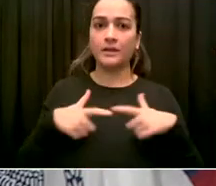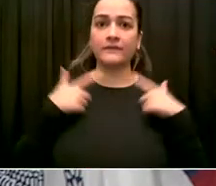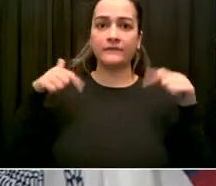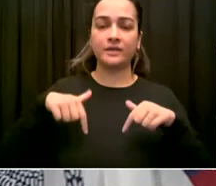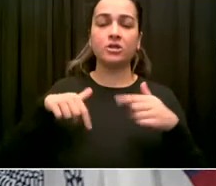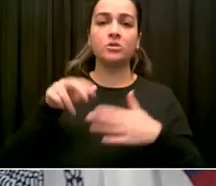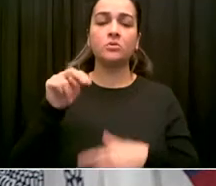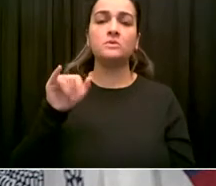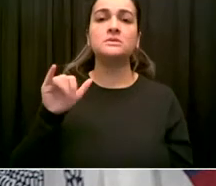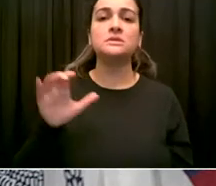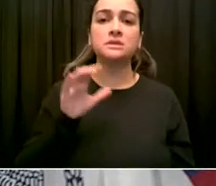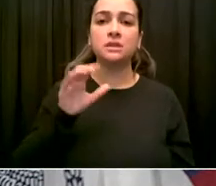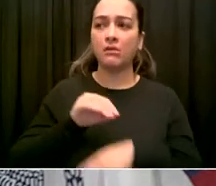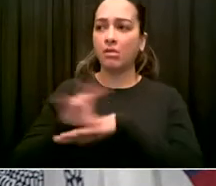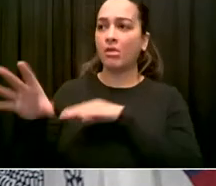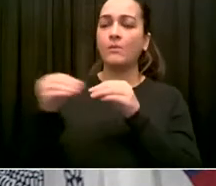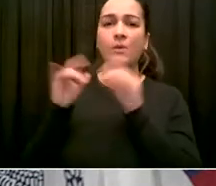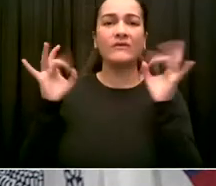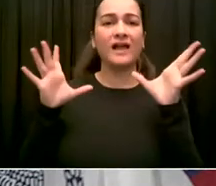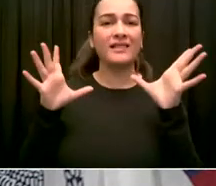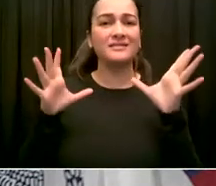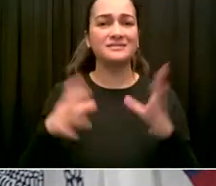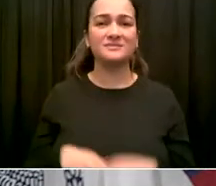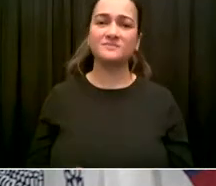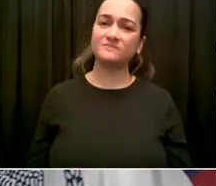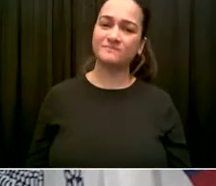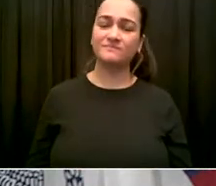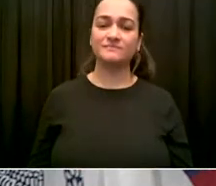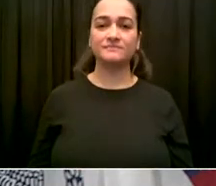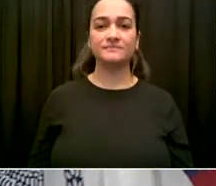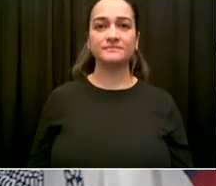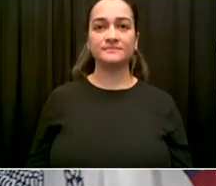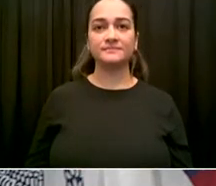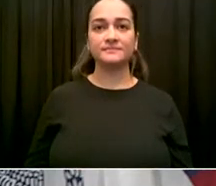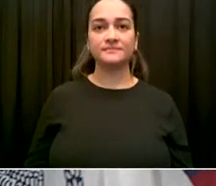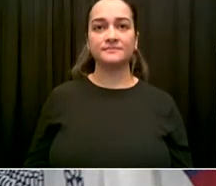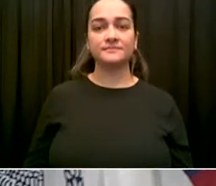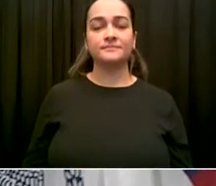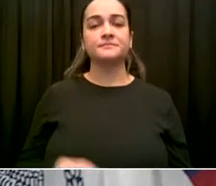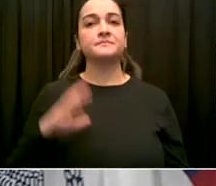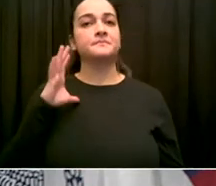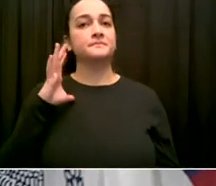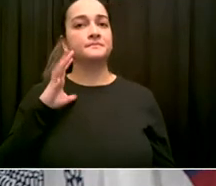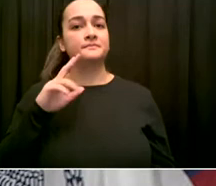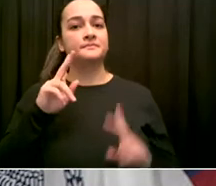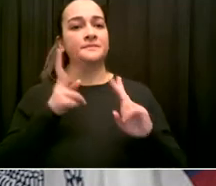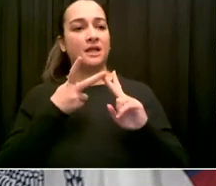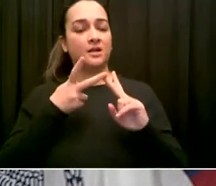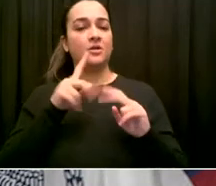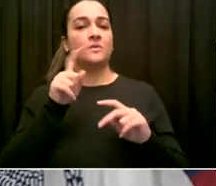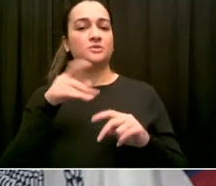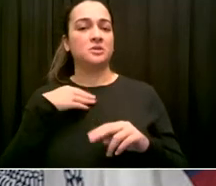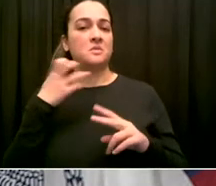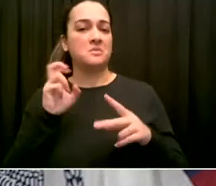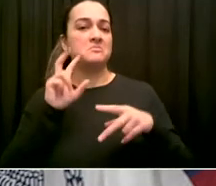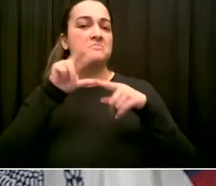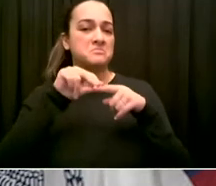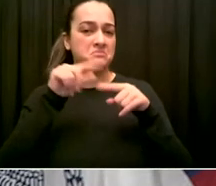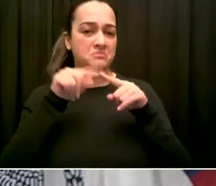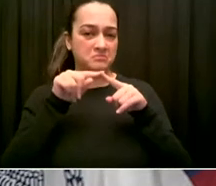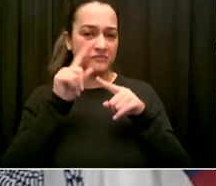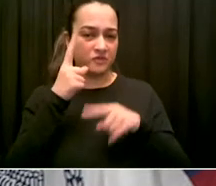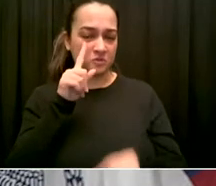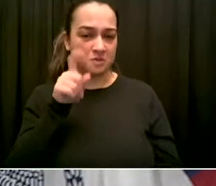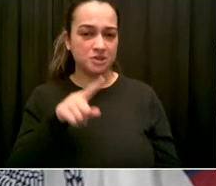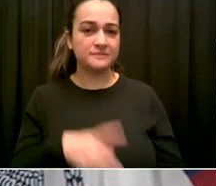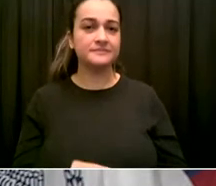Thanks. And just to follow up, are you doing anything to sort of focus on that nexus between mental health and hate crime?